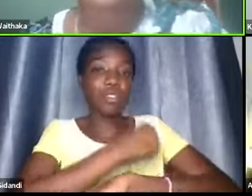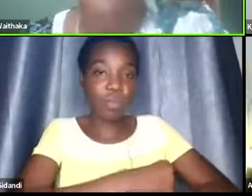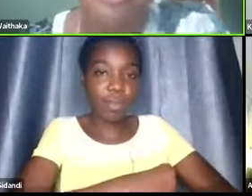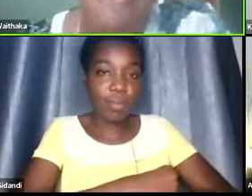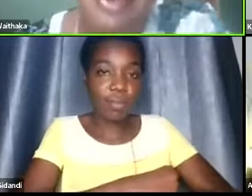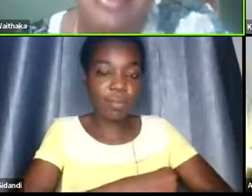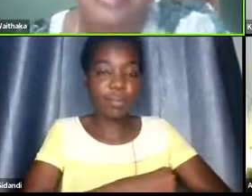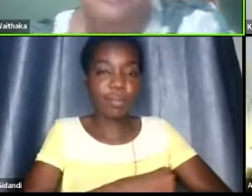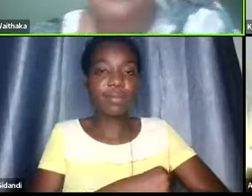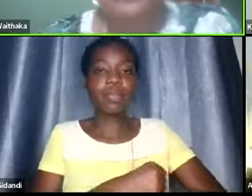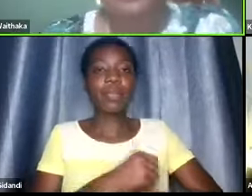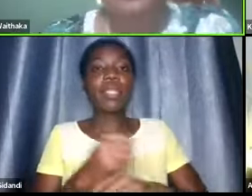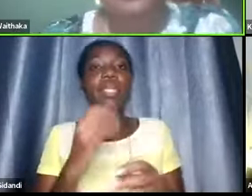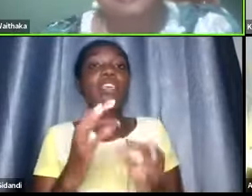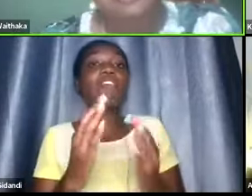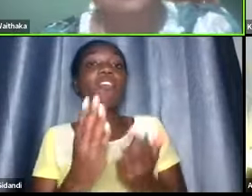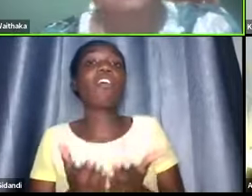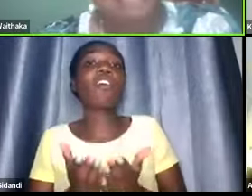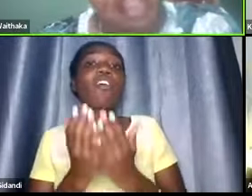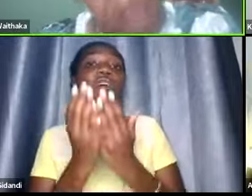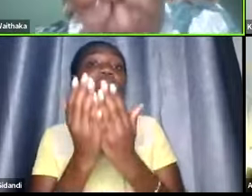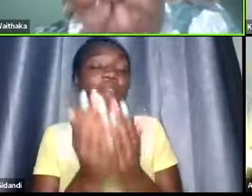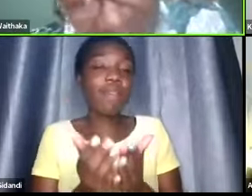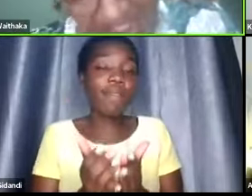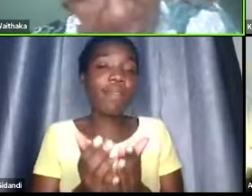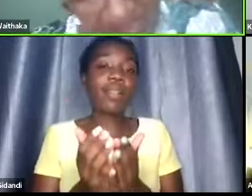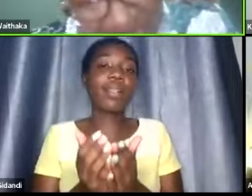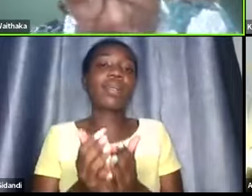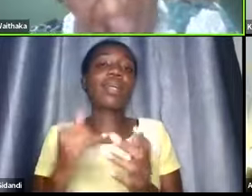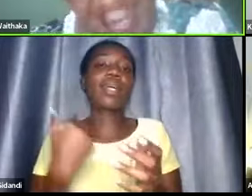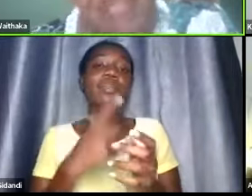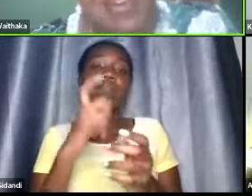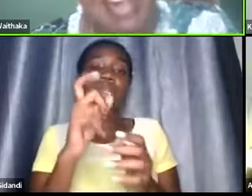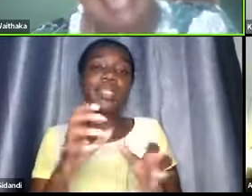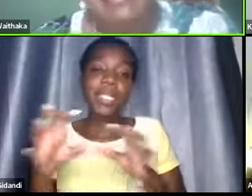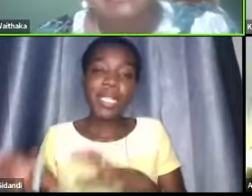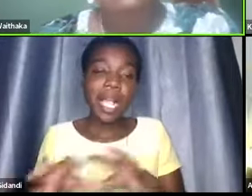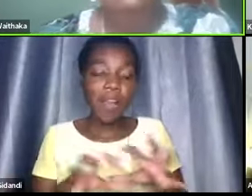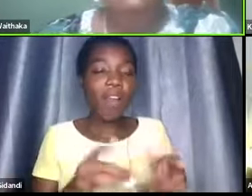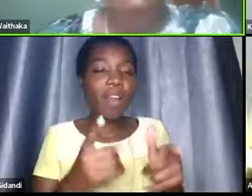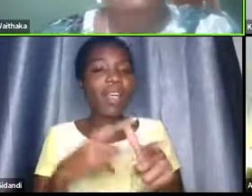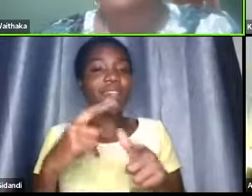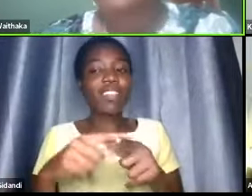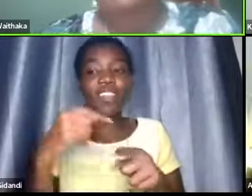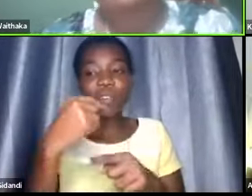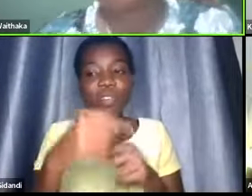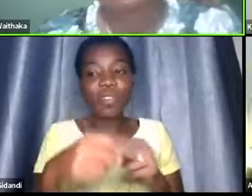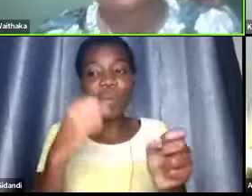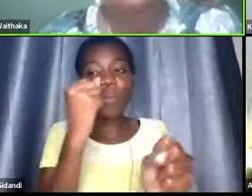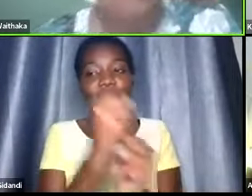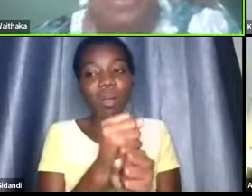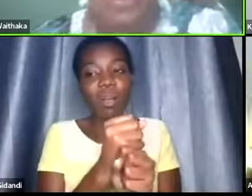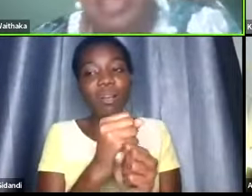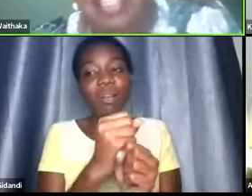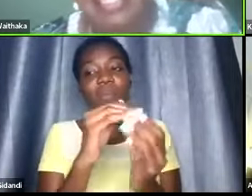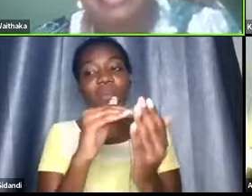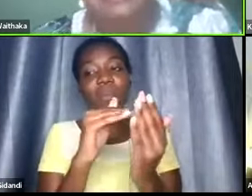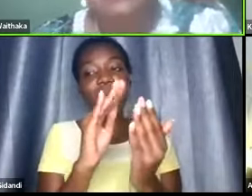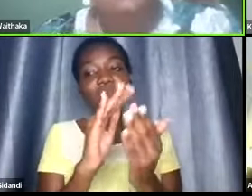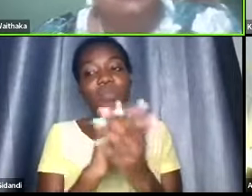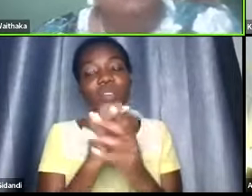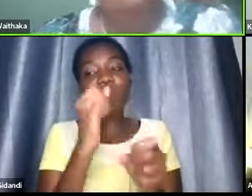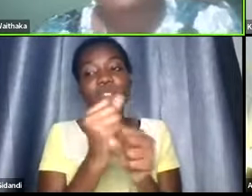what they offer, then he has no choice. He has to struggle on and move on and work a little and look at students. You can actually work with the